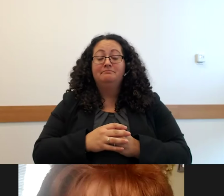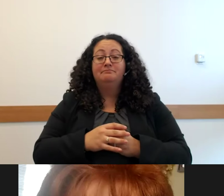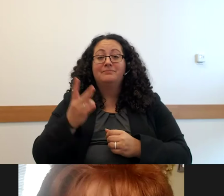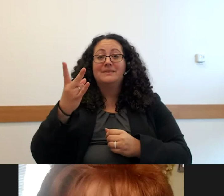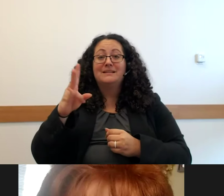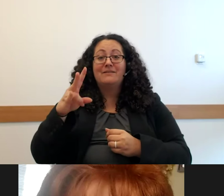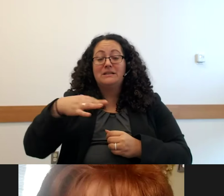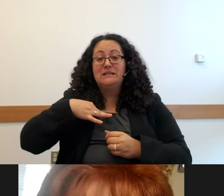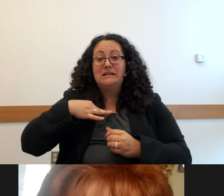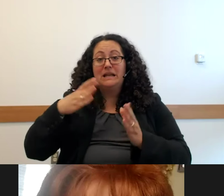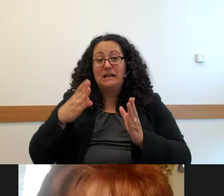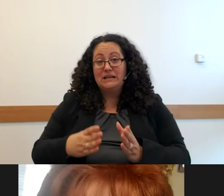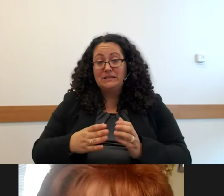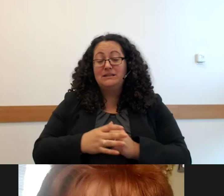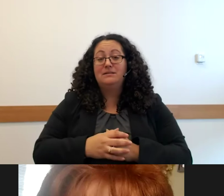17 candidates.